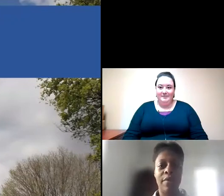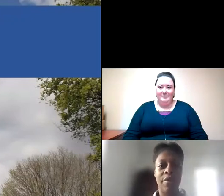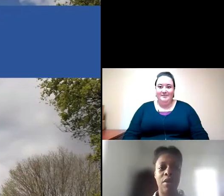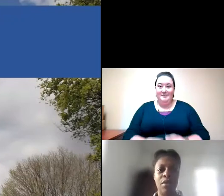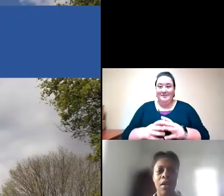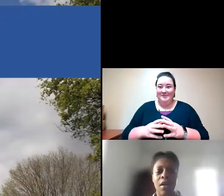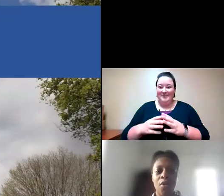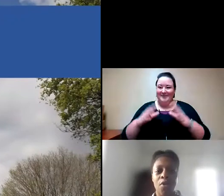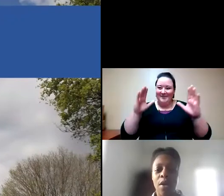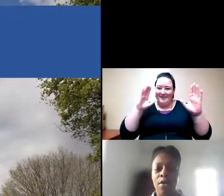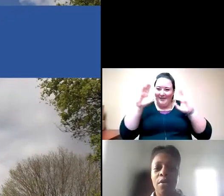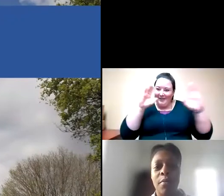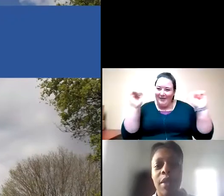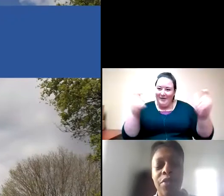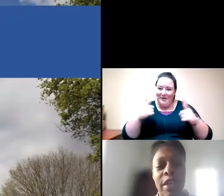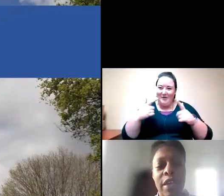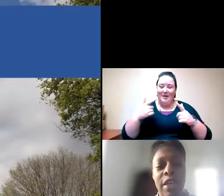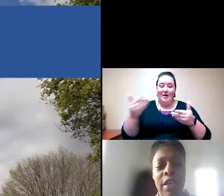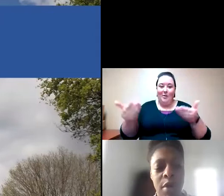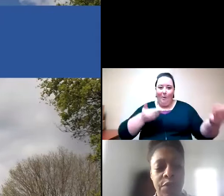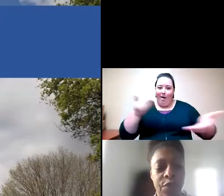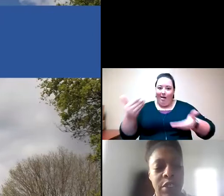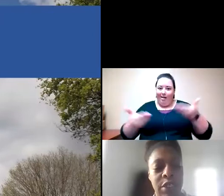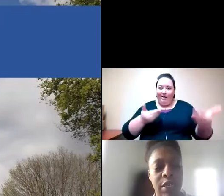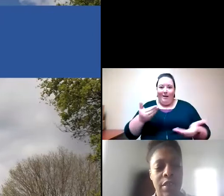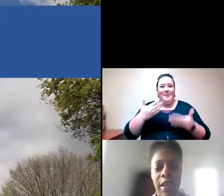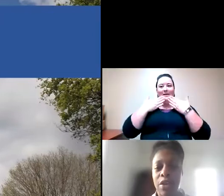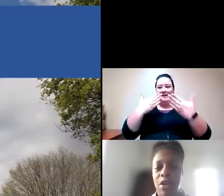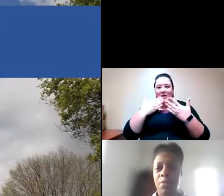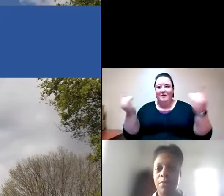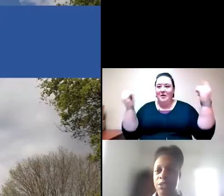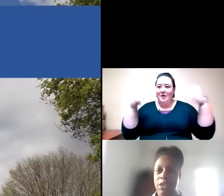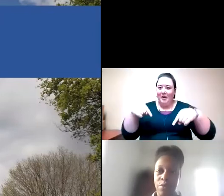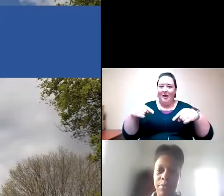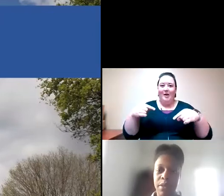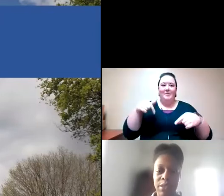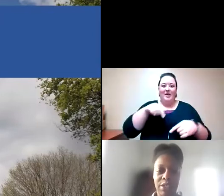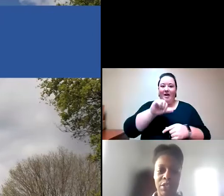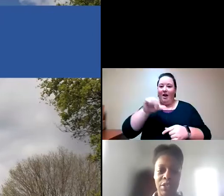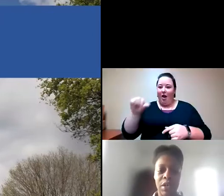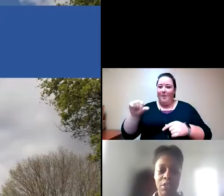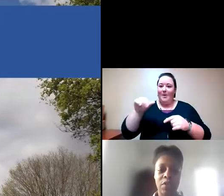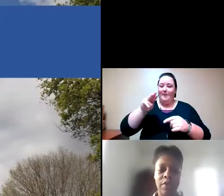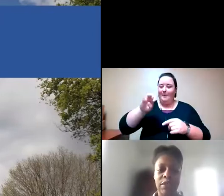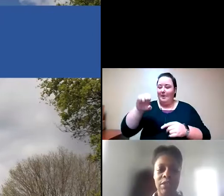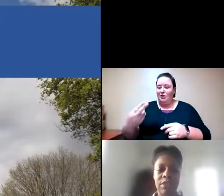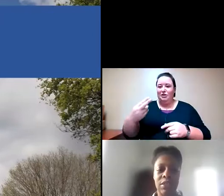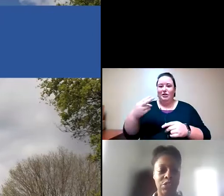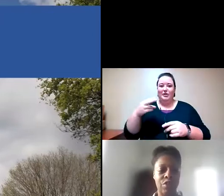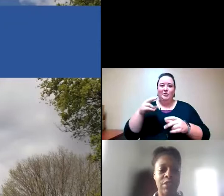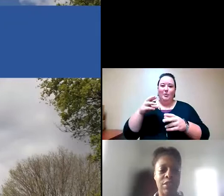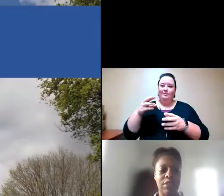All right, everyone. Welcome and thank you so much for attending the Ann Arbor, Michigan Rehabilitation